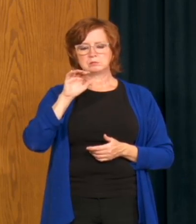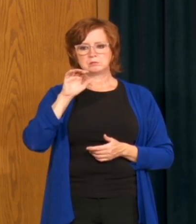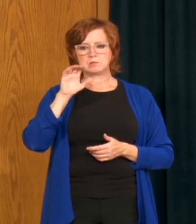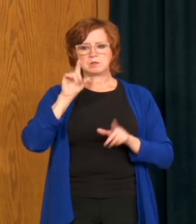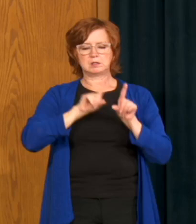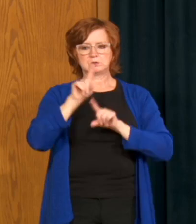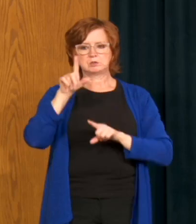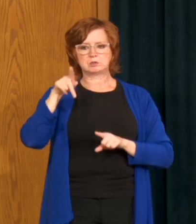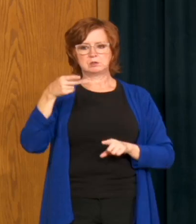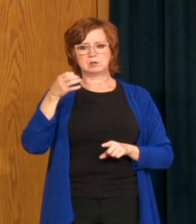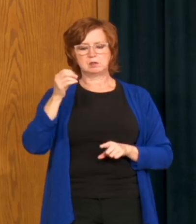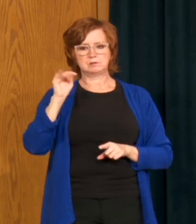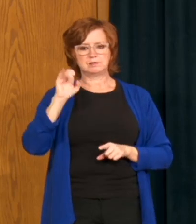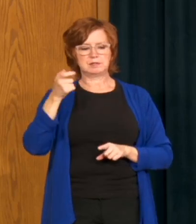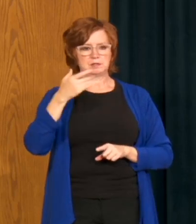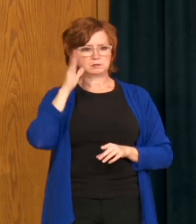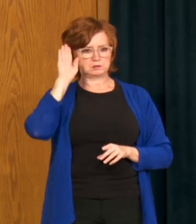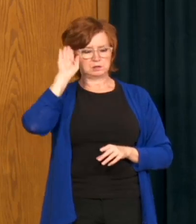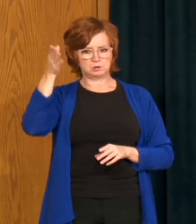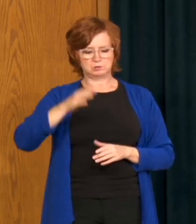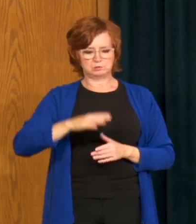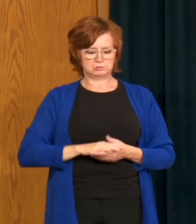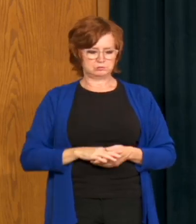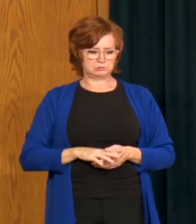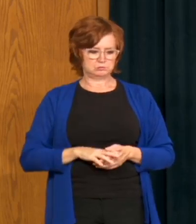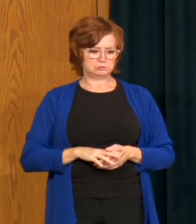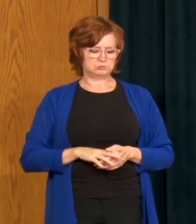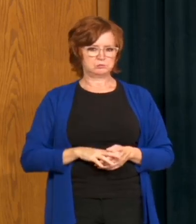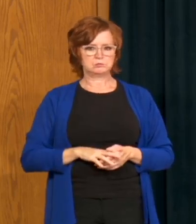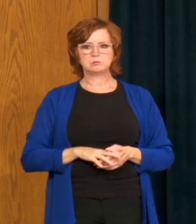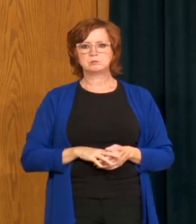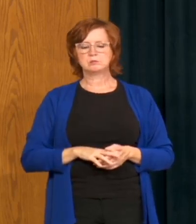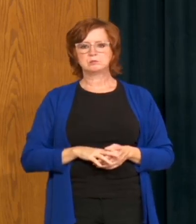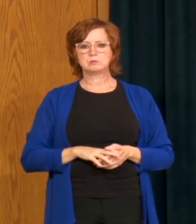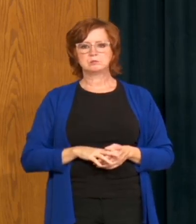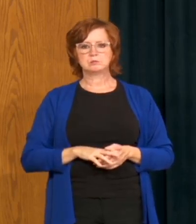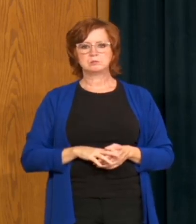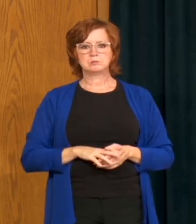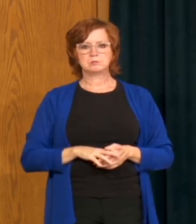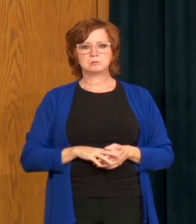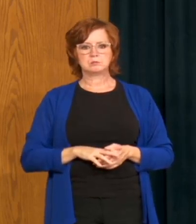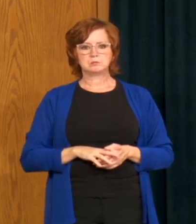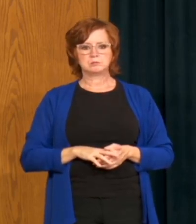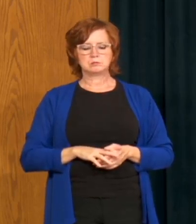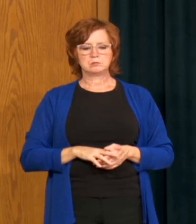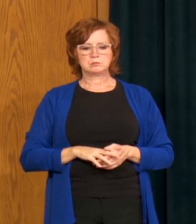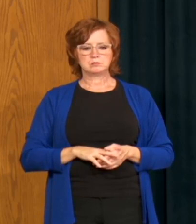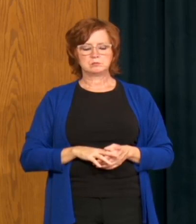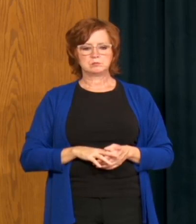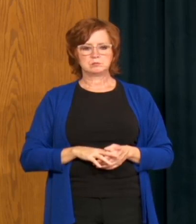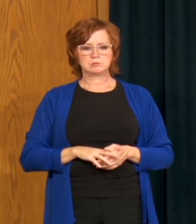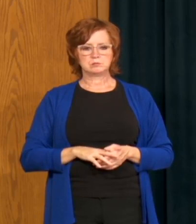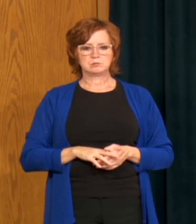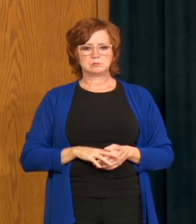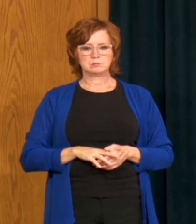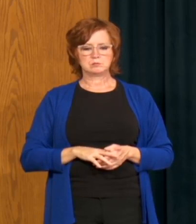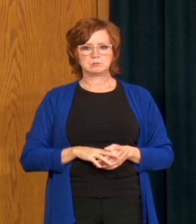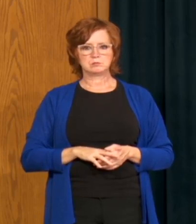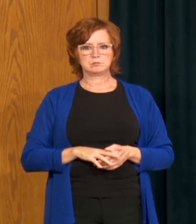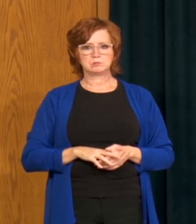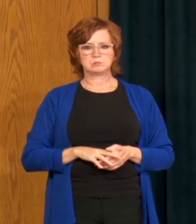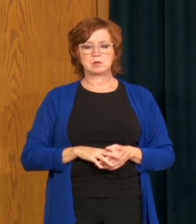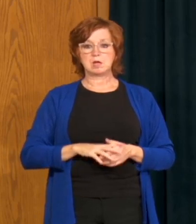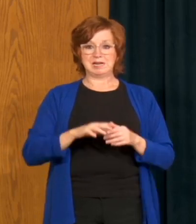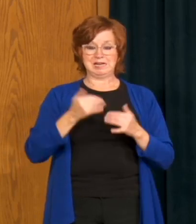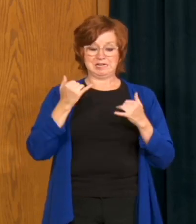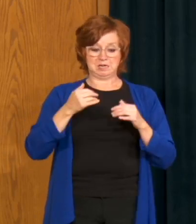Good afternoon. Dr. Shahab, earlier you mentioned the growing proportion of cases that have no known exposures, such as some of those that we